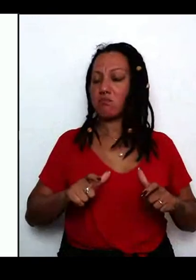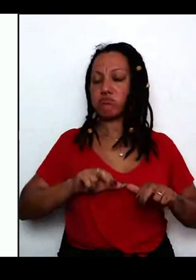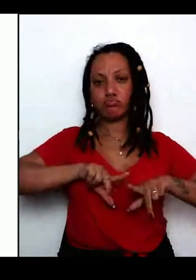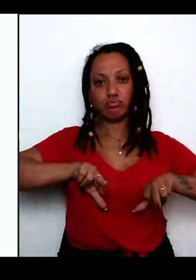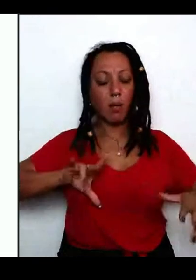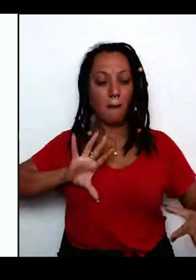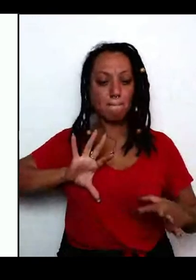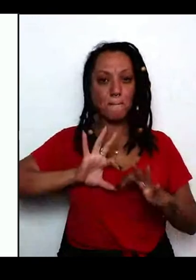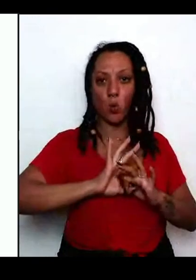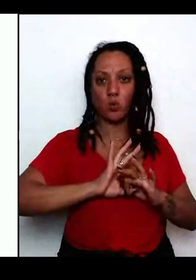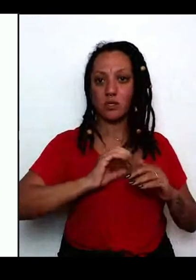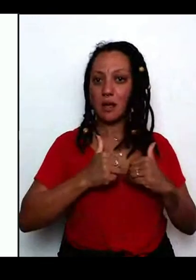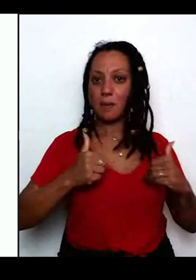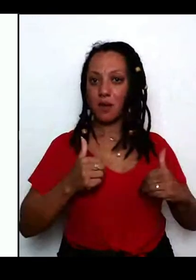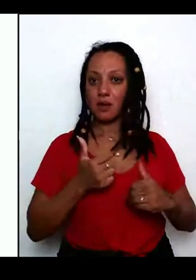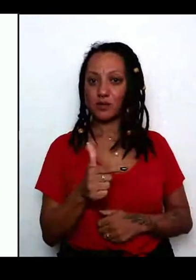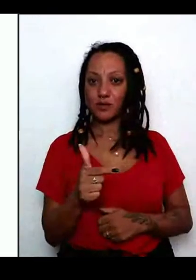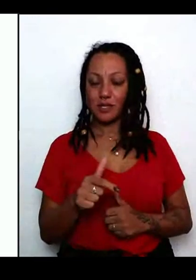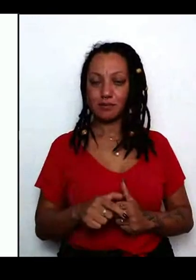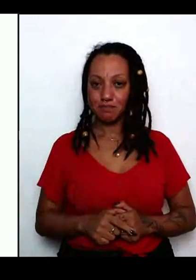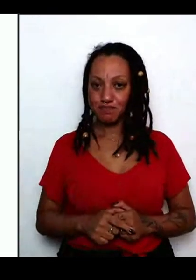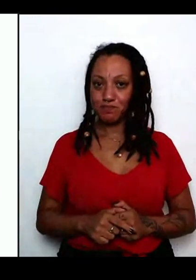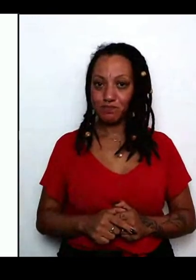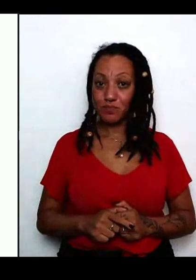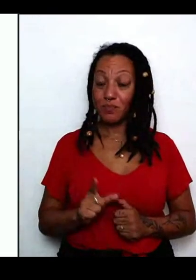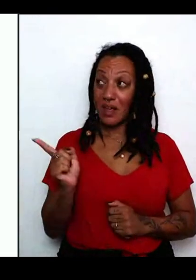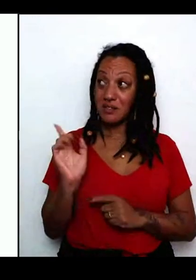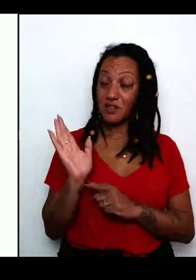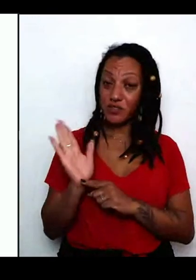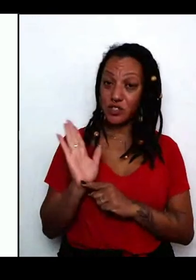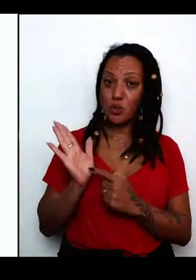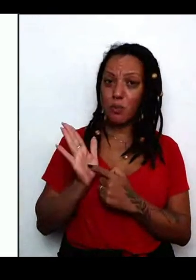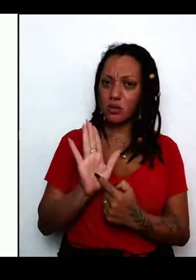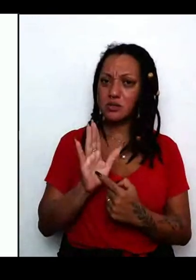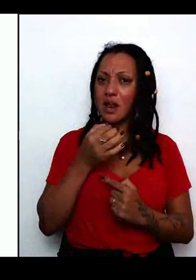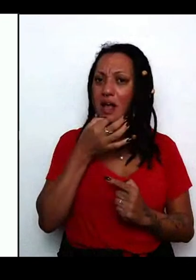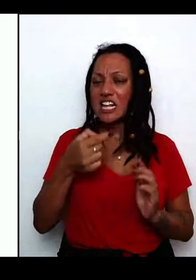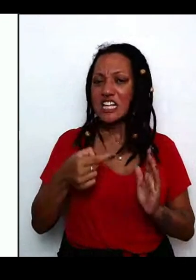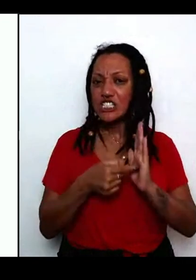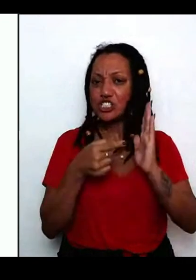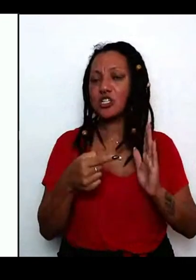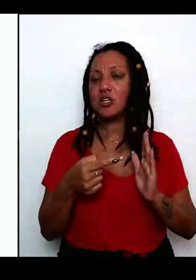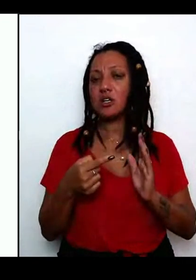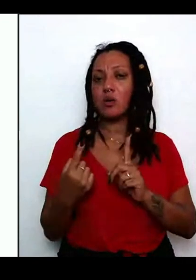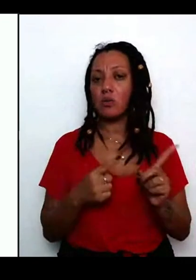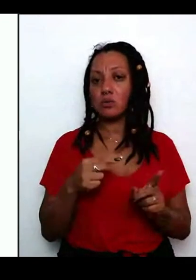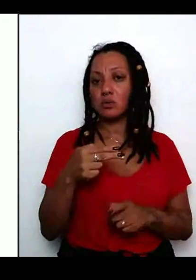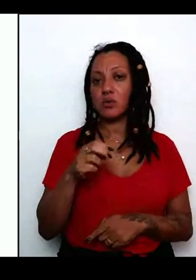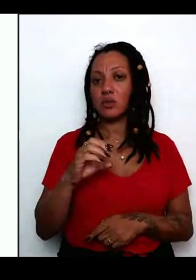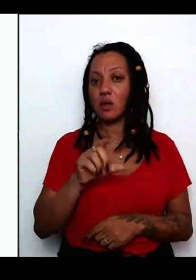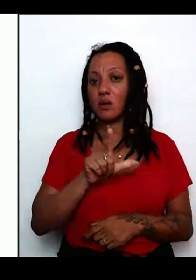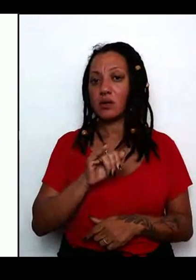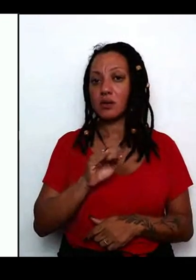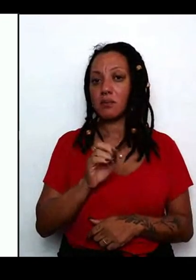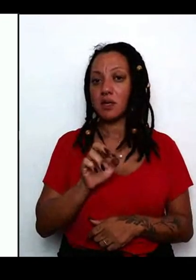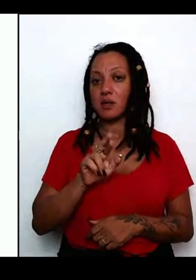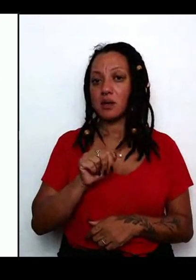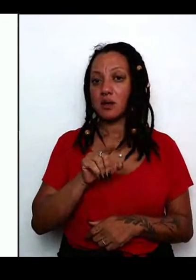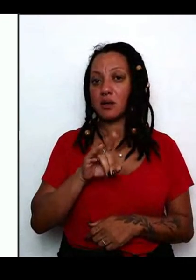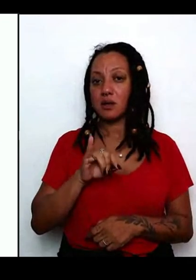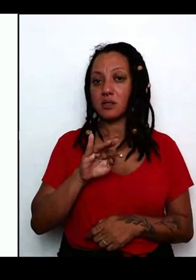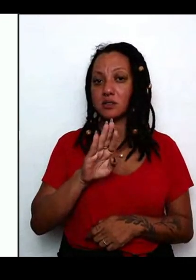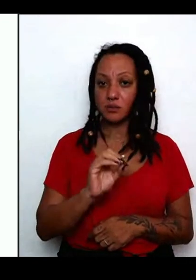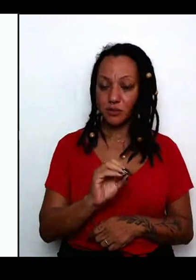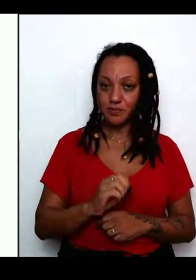colonization and neoliberalism since the 1981 Pinochet era water code the Chilean government May groundwater